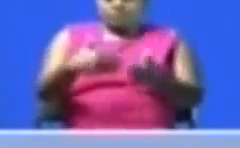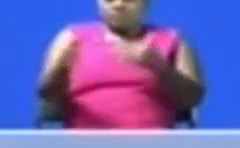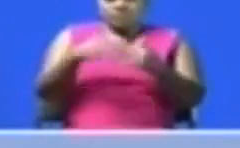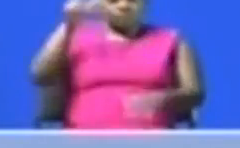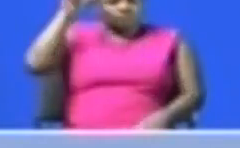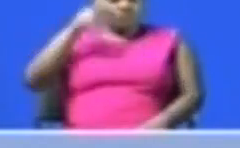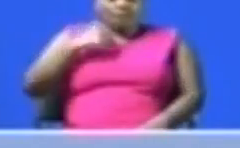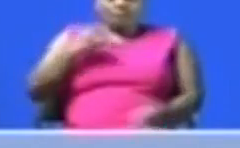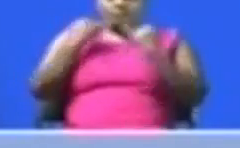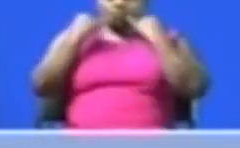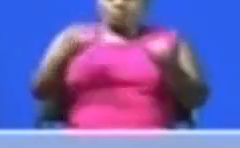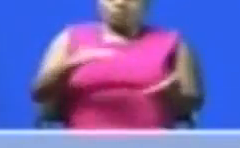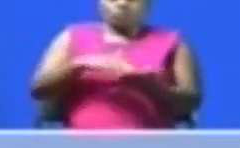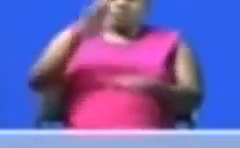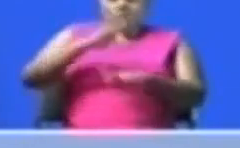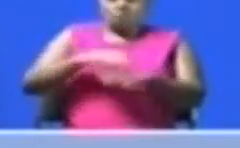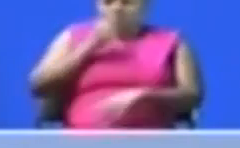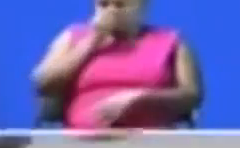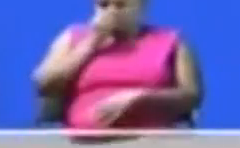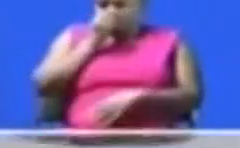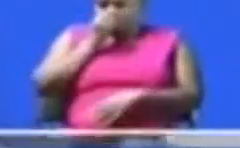the very latest on the investigation.